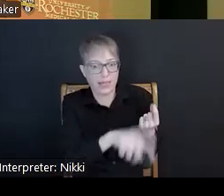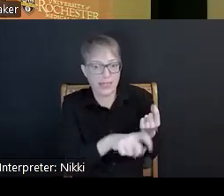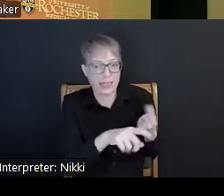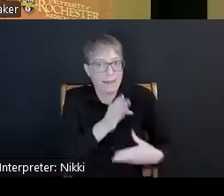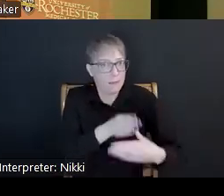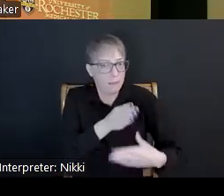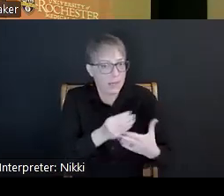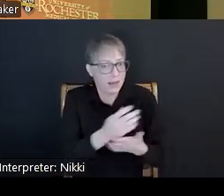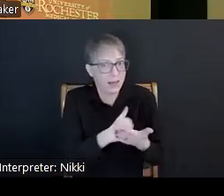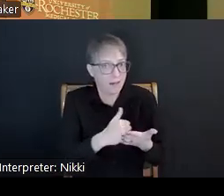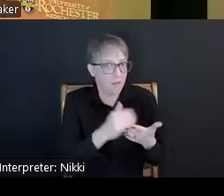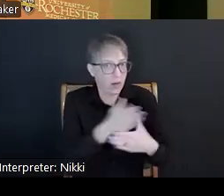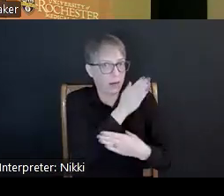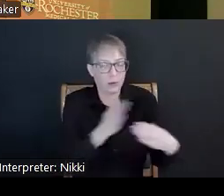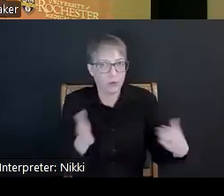range.